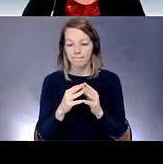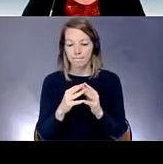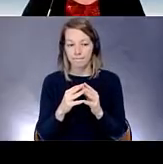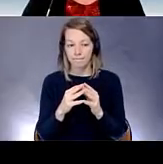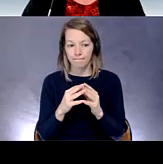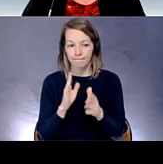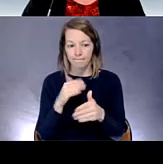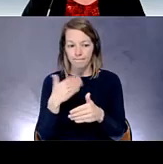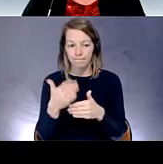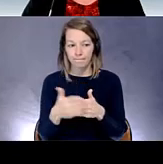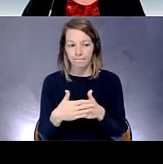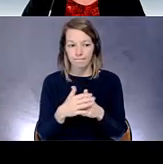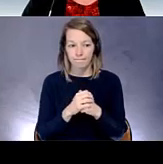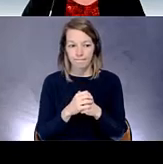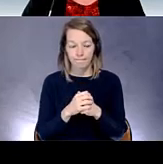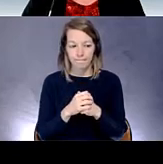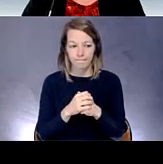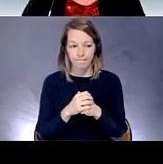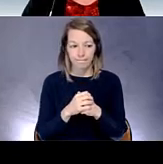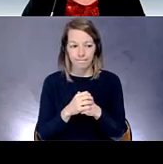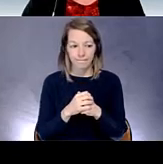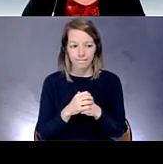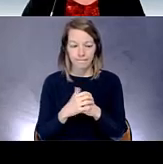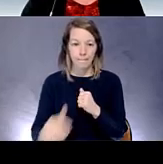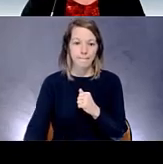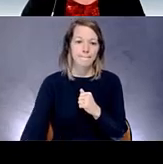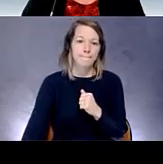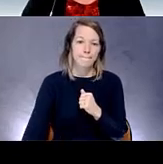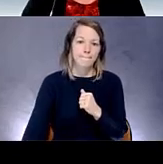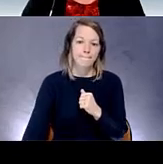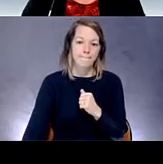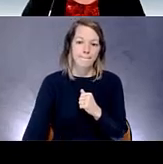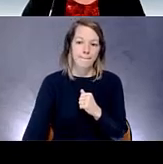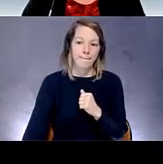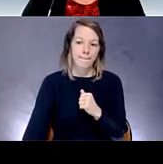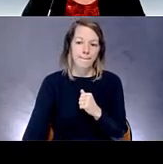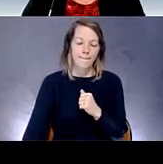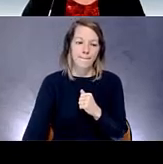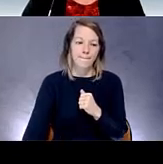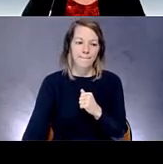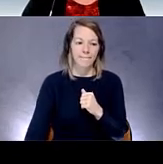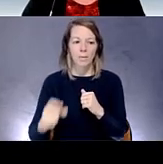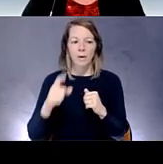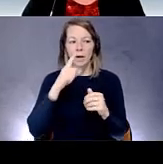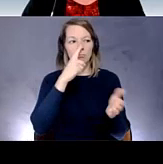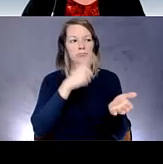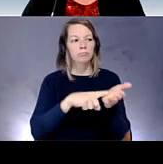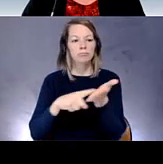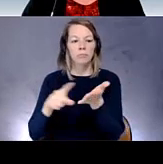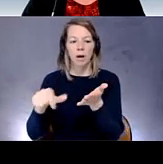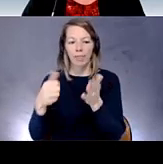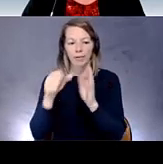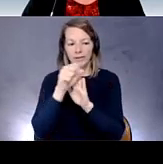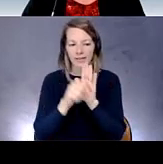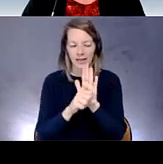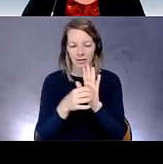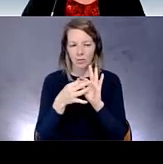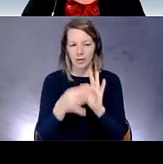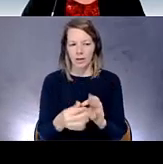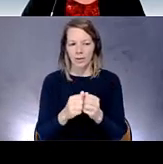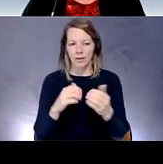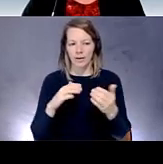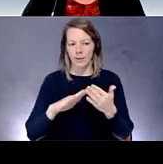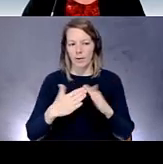Next slide, please. We want to take a look at what other states are doing around the community benefit